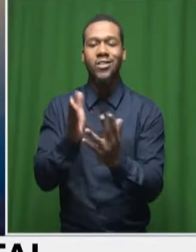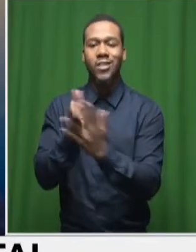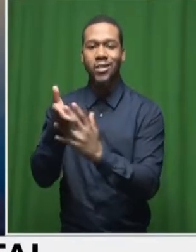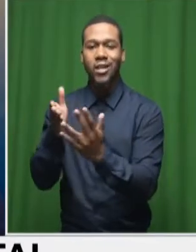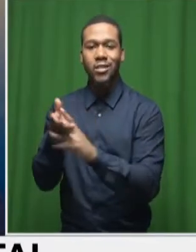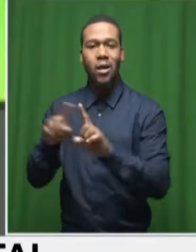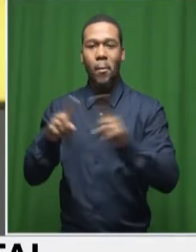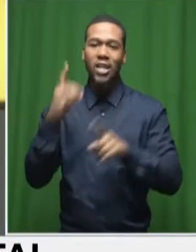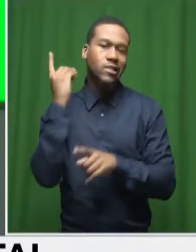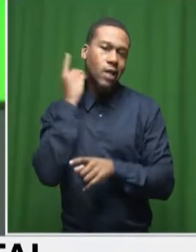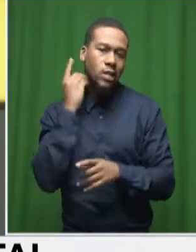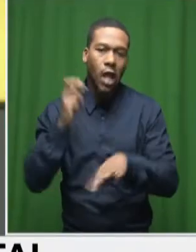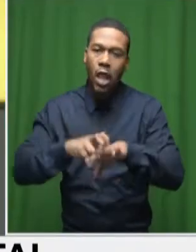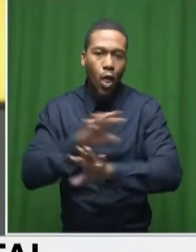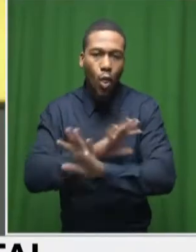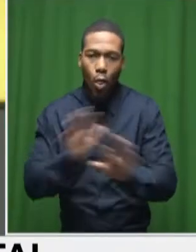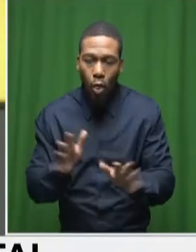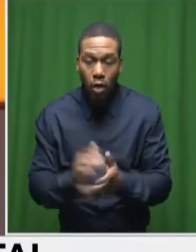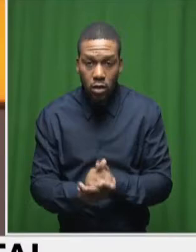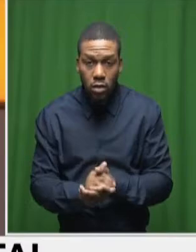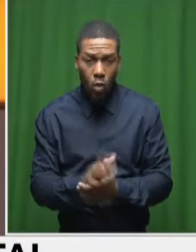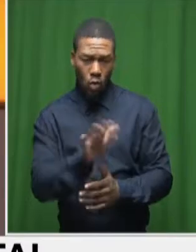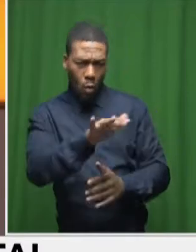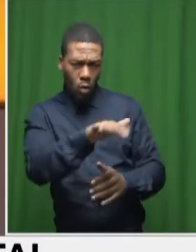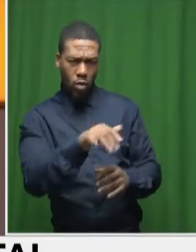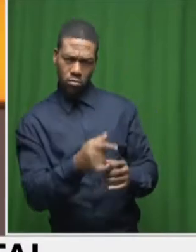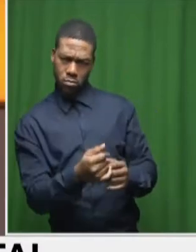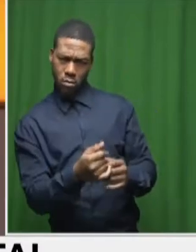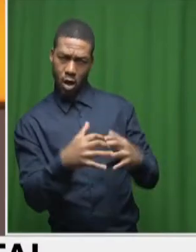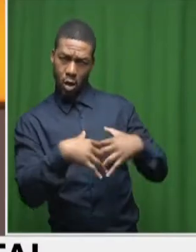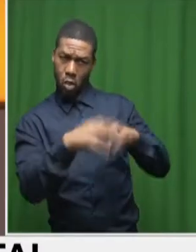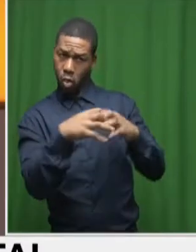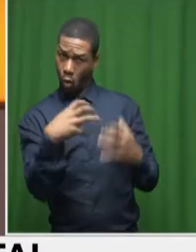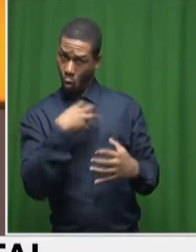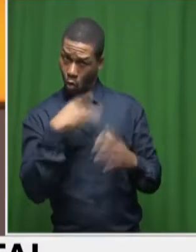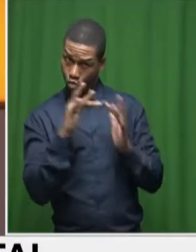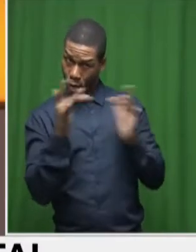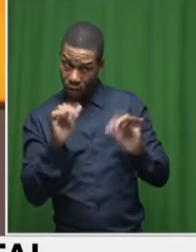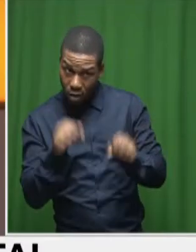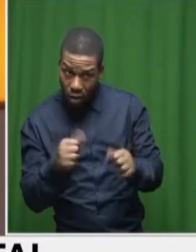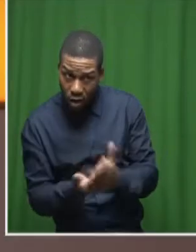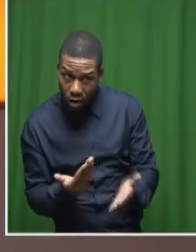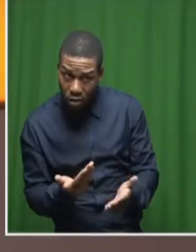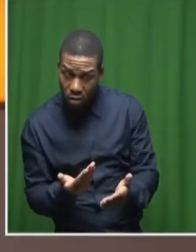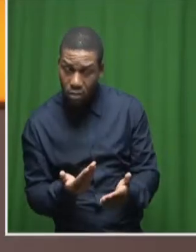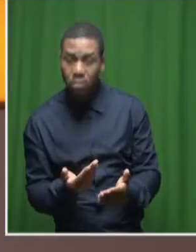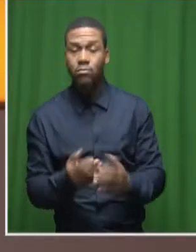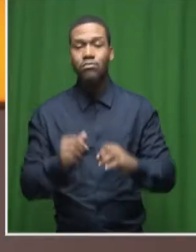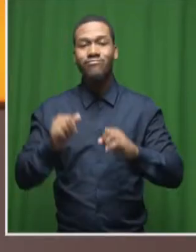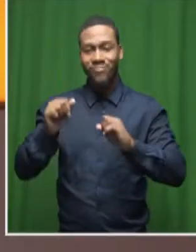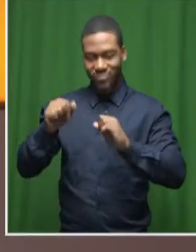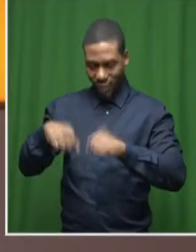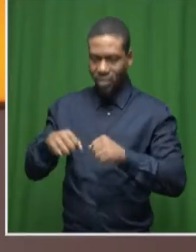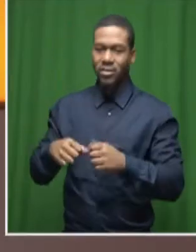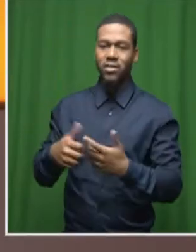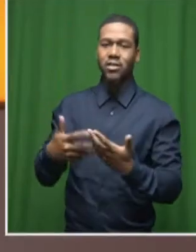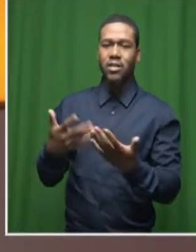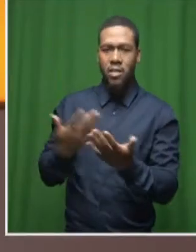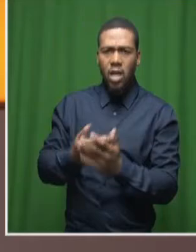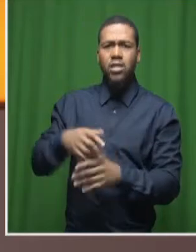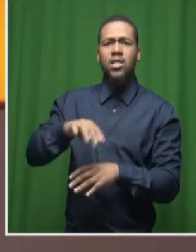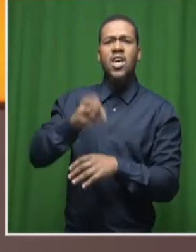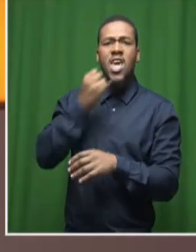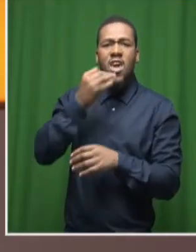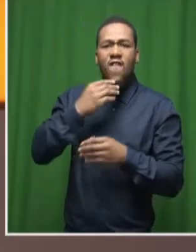Hang on a second, it creates its own Wi-Fi even where there's no access to internet? Exactly. So anybody within that 800-meter radius is able to access the box